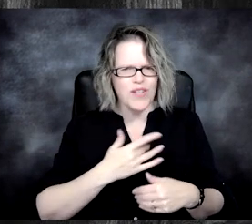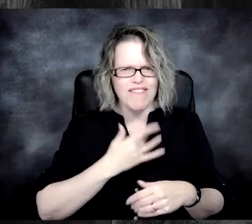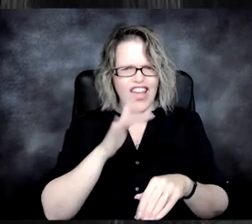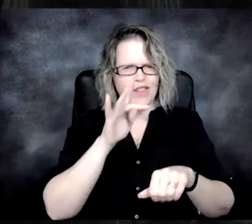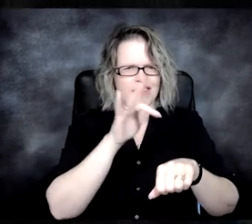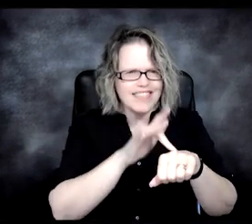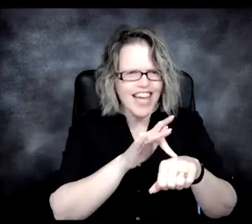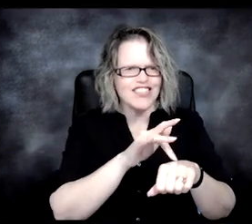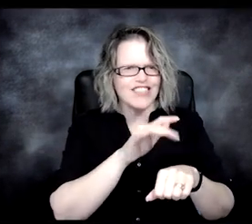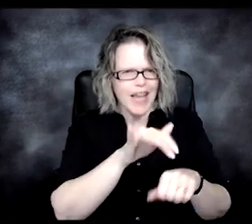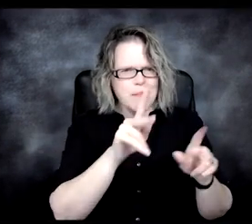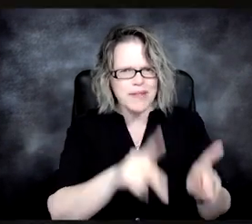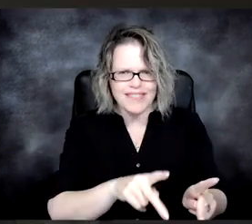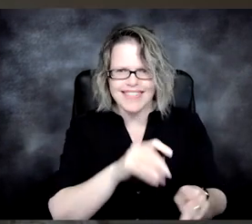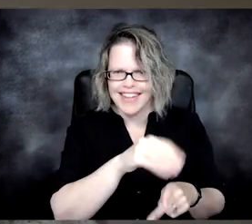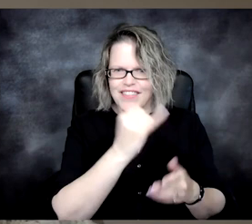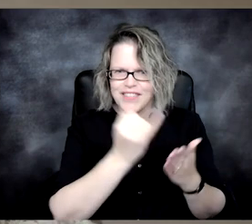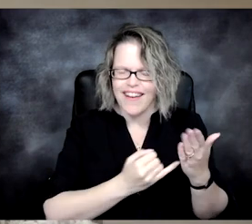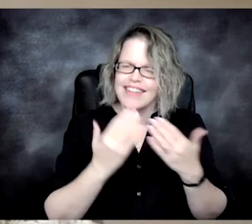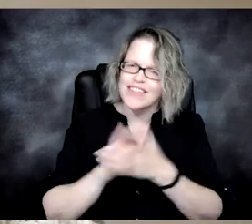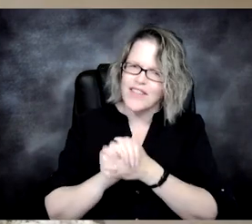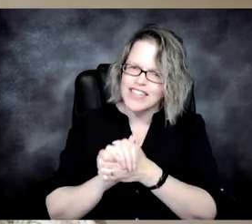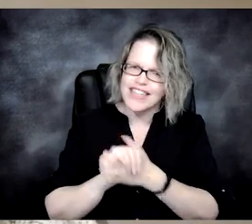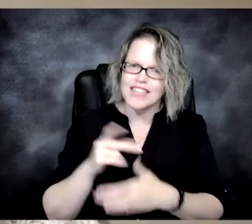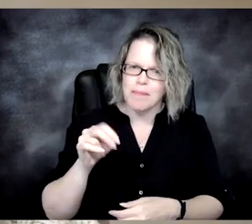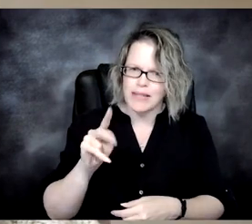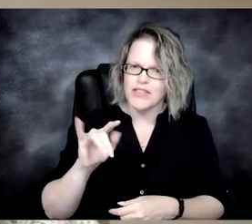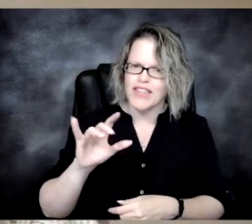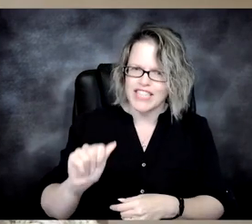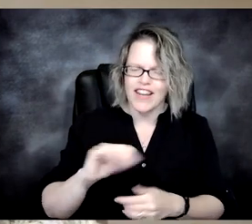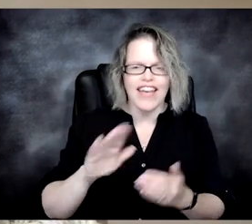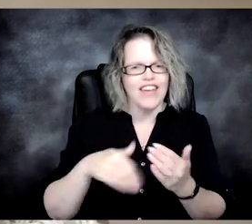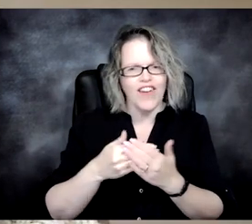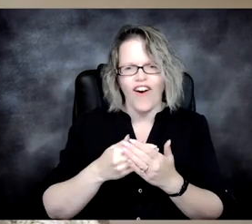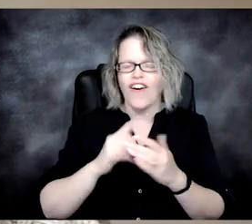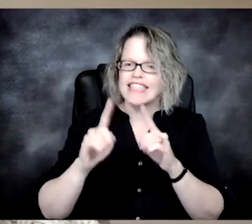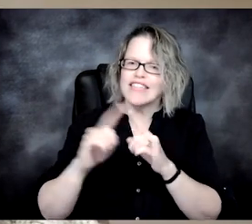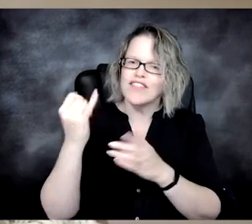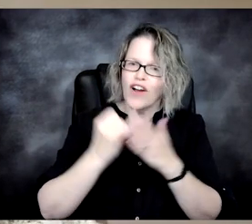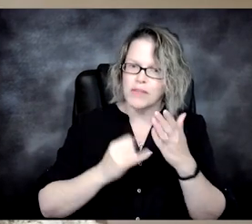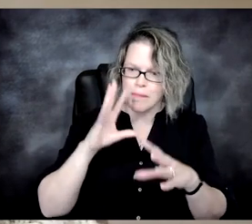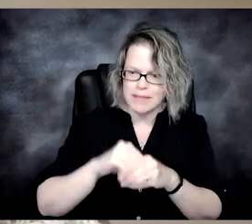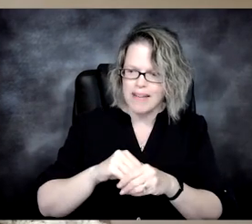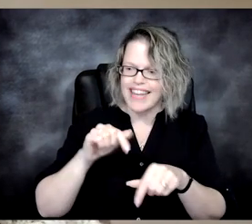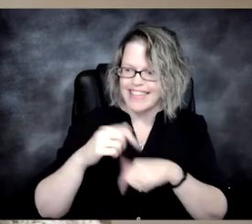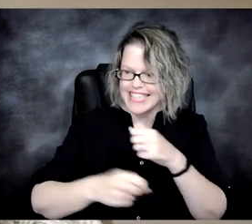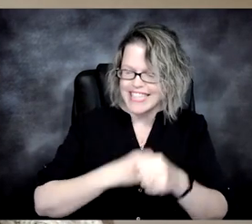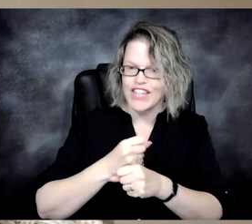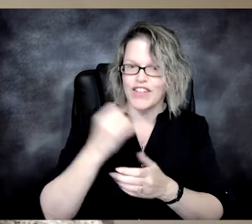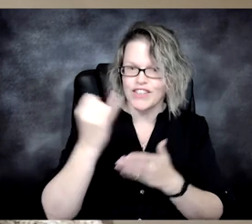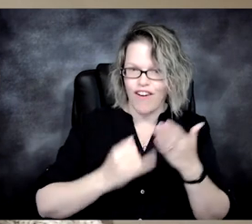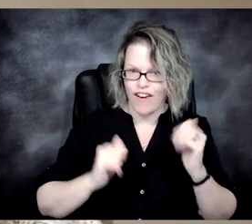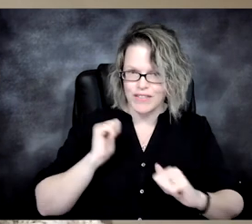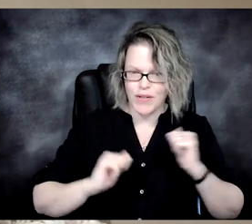touch the person in the drawing. Congratulations to Patricia and all the artists who participated in this year's art show. It is an